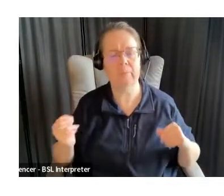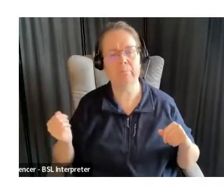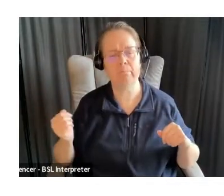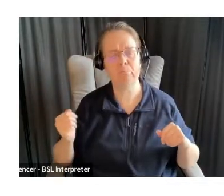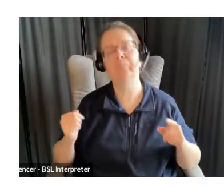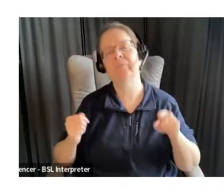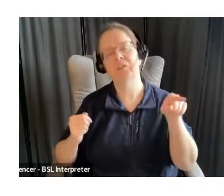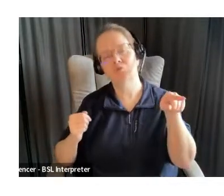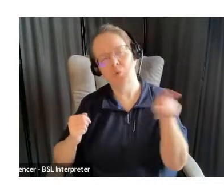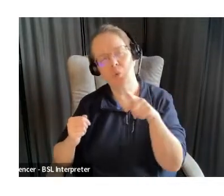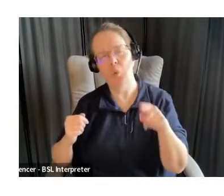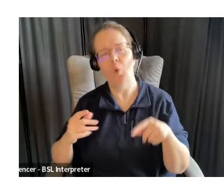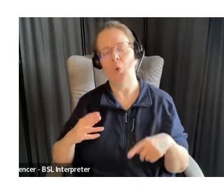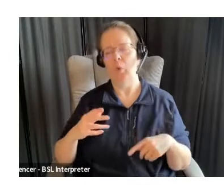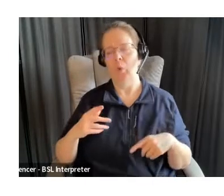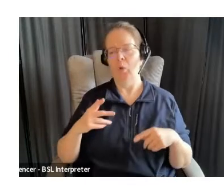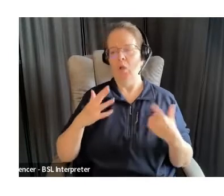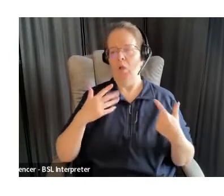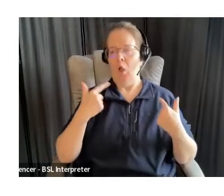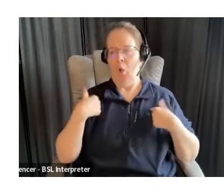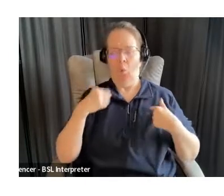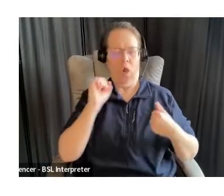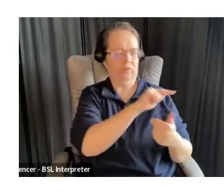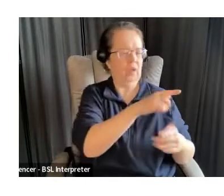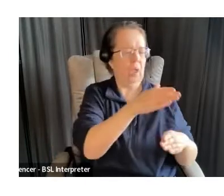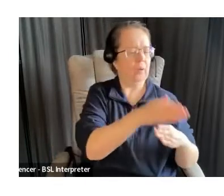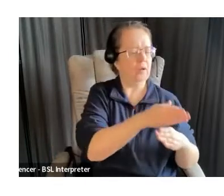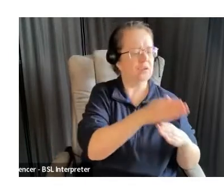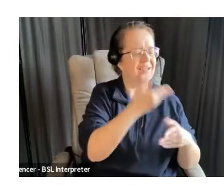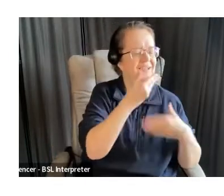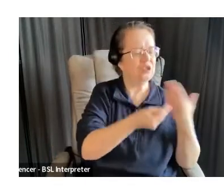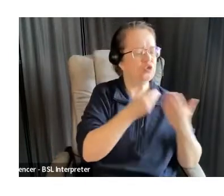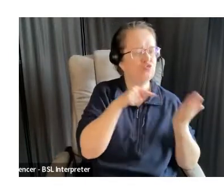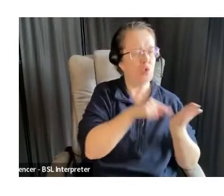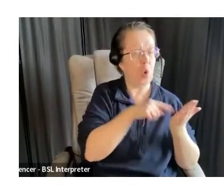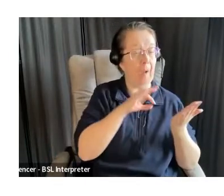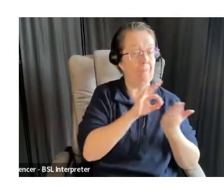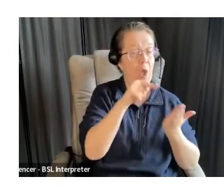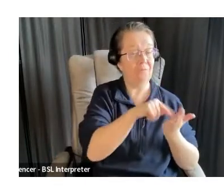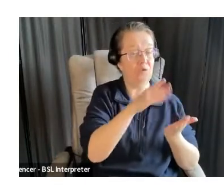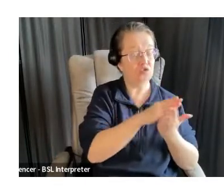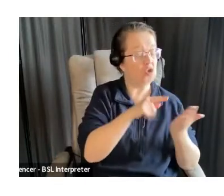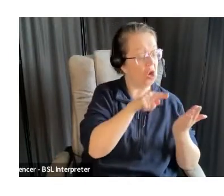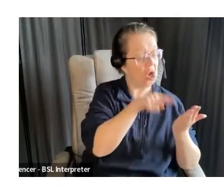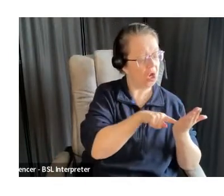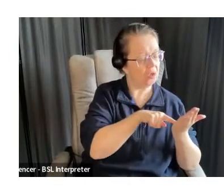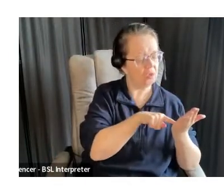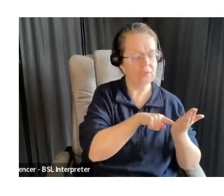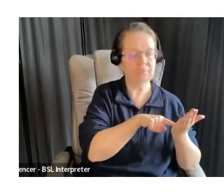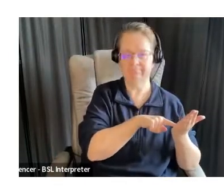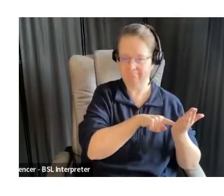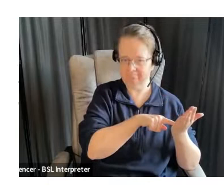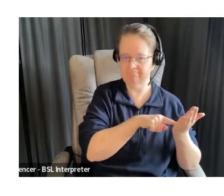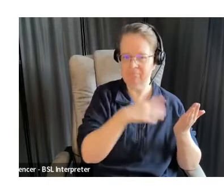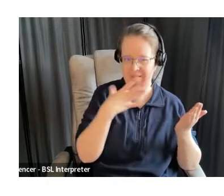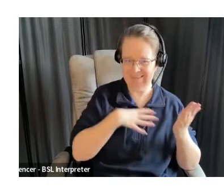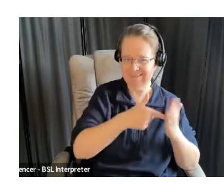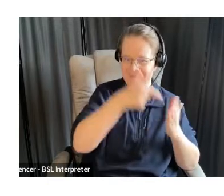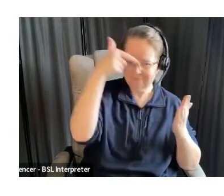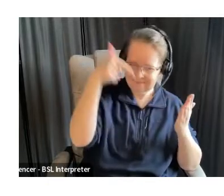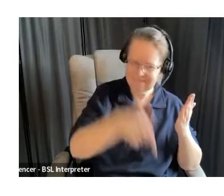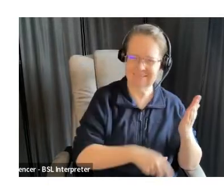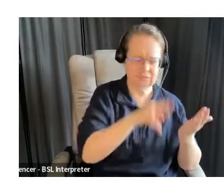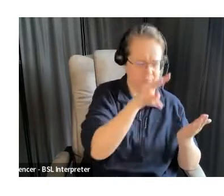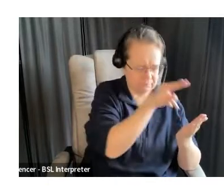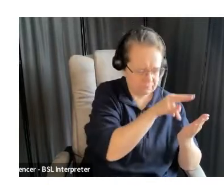also want to review the position description, that job that you're applying for. Take a really good thorough look